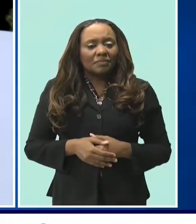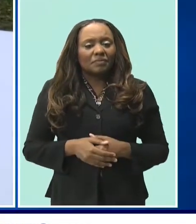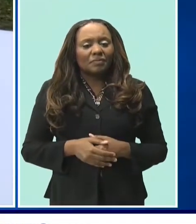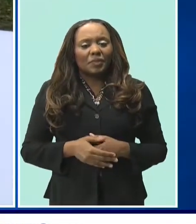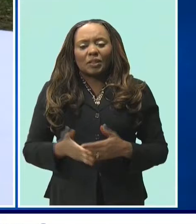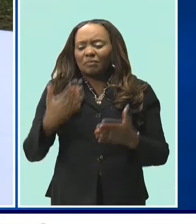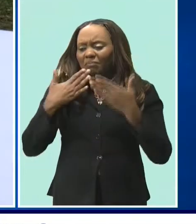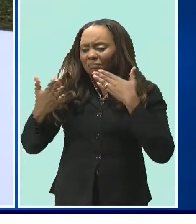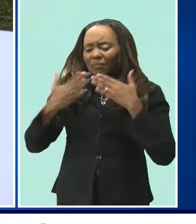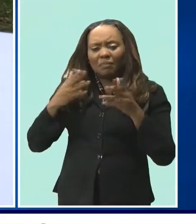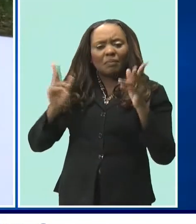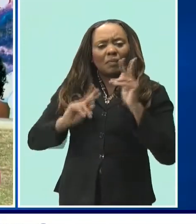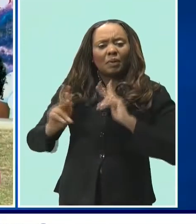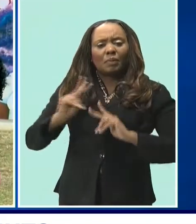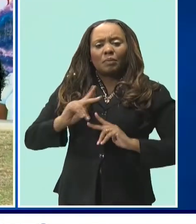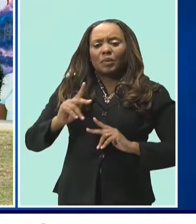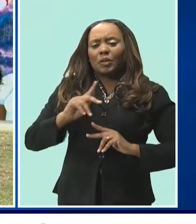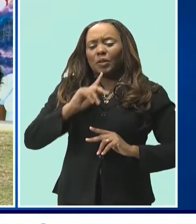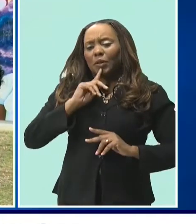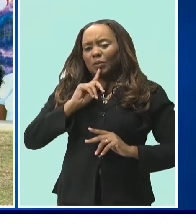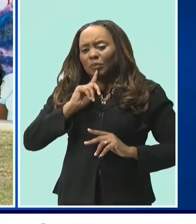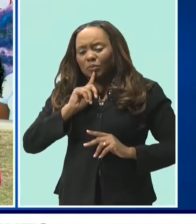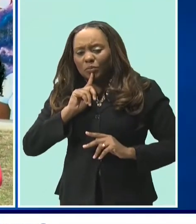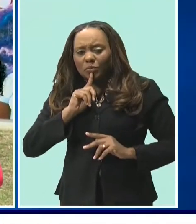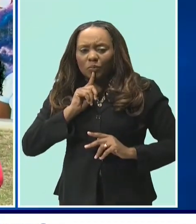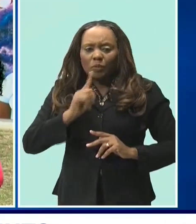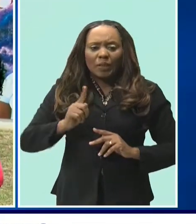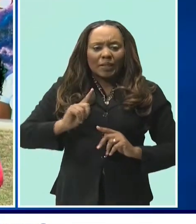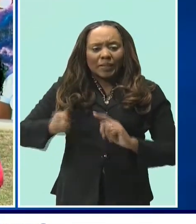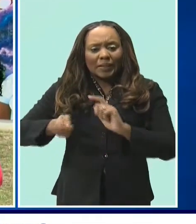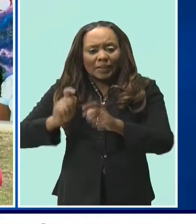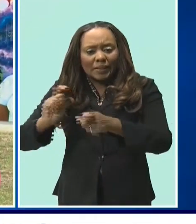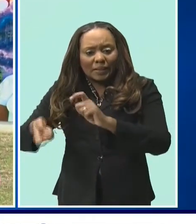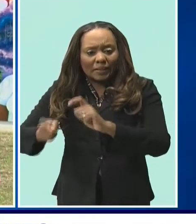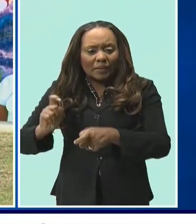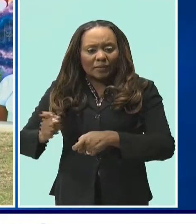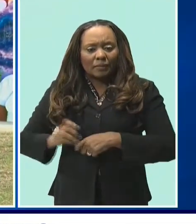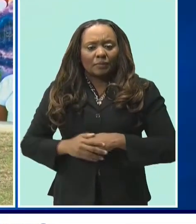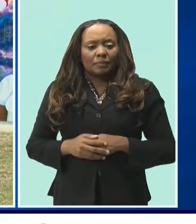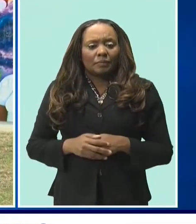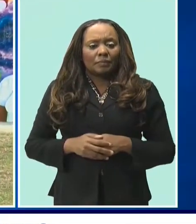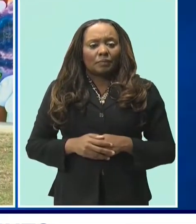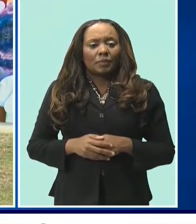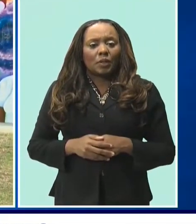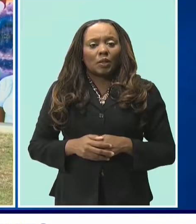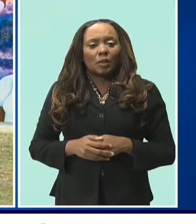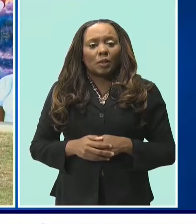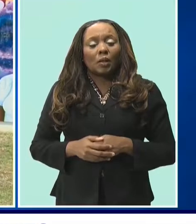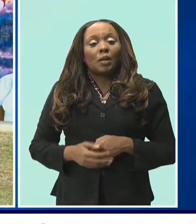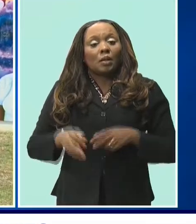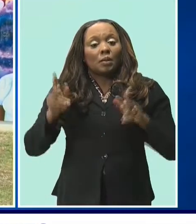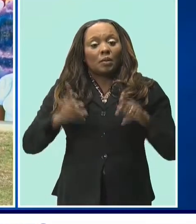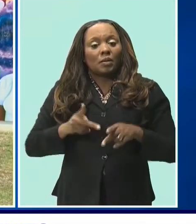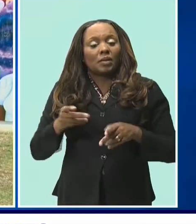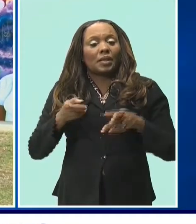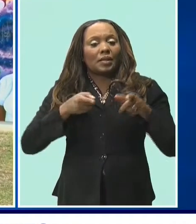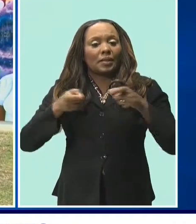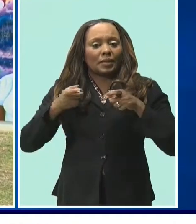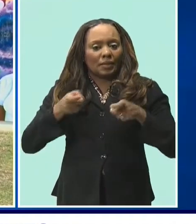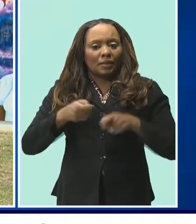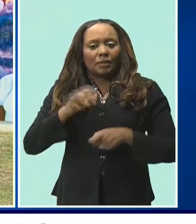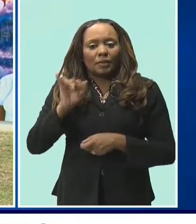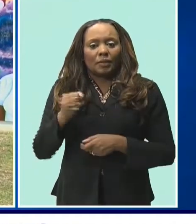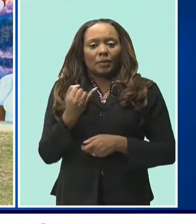thanked everyone who made the handover a reality, including the donors to the GoFundMe account, which was set up by the foundation's